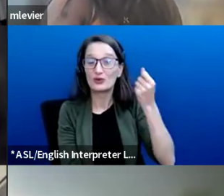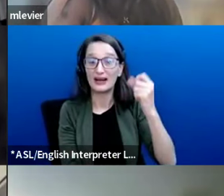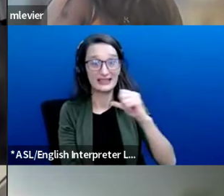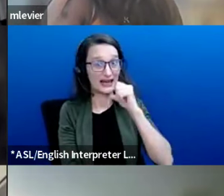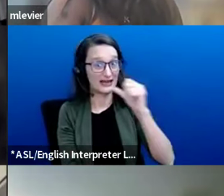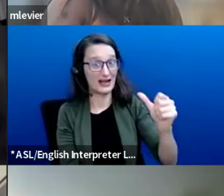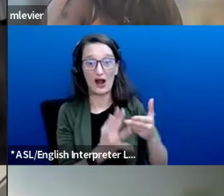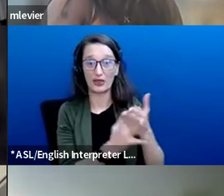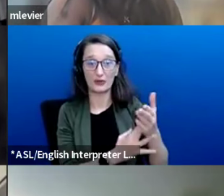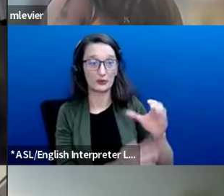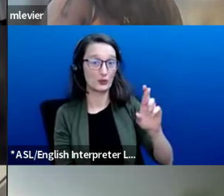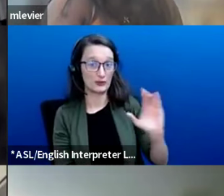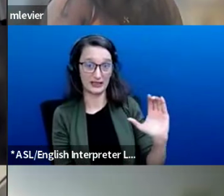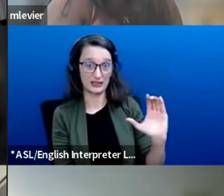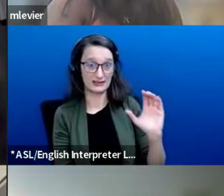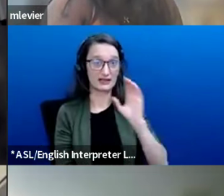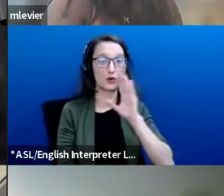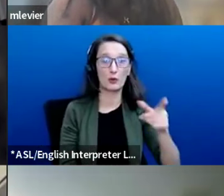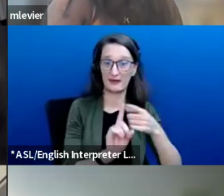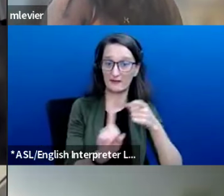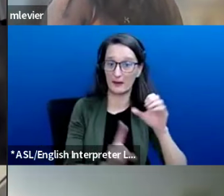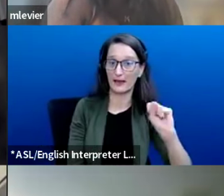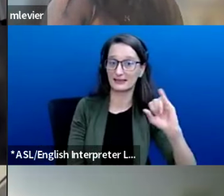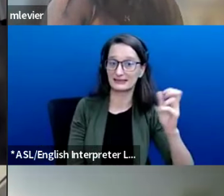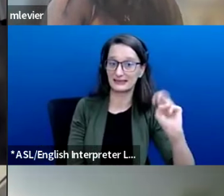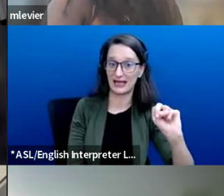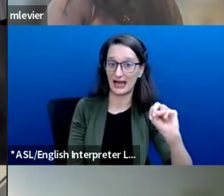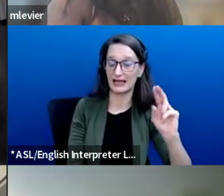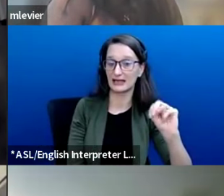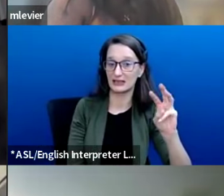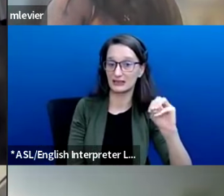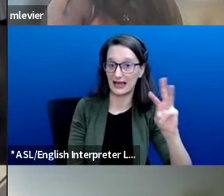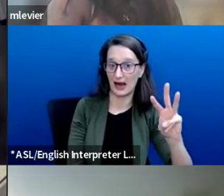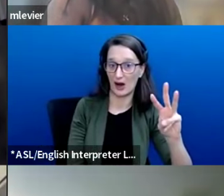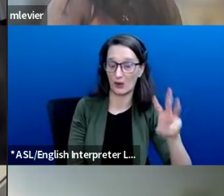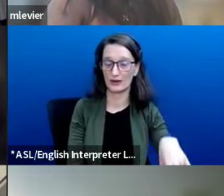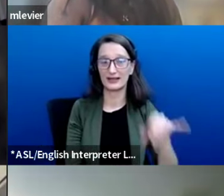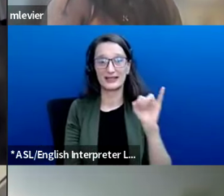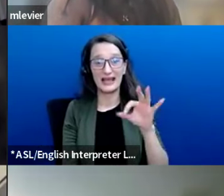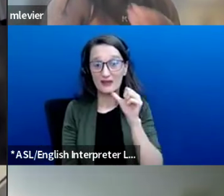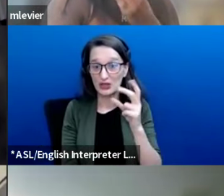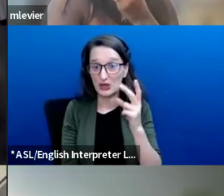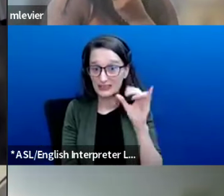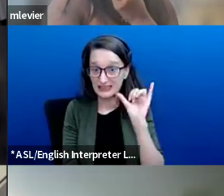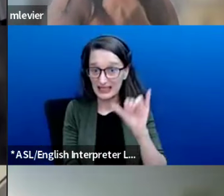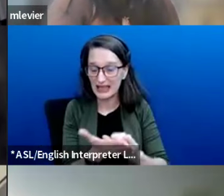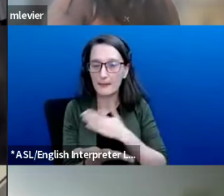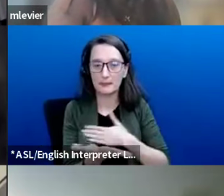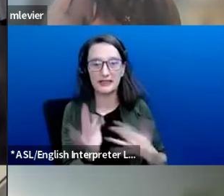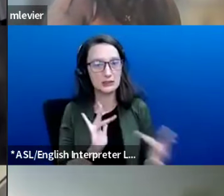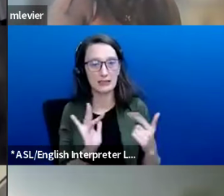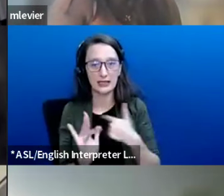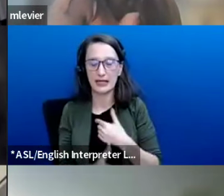an eye out for that. Reach out to your specialist if you have any questions. If you don't see it, please reach out to us immediately. We will find that. We will send that to you.